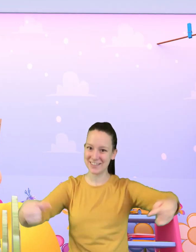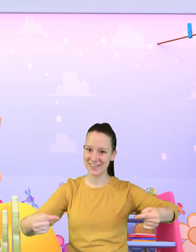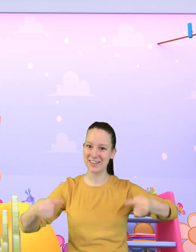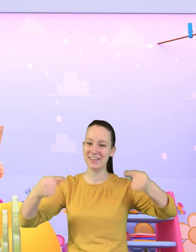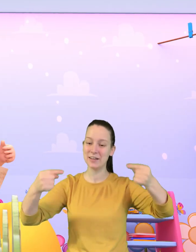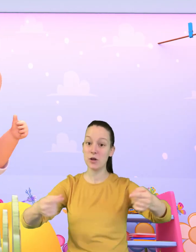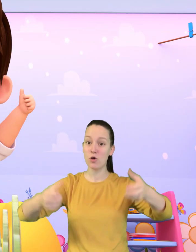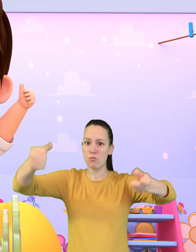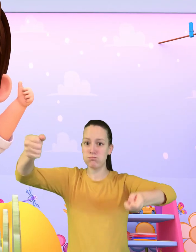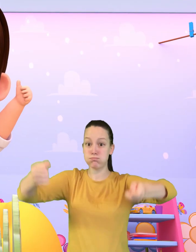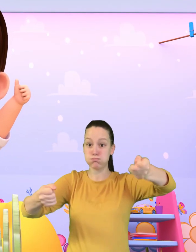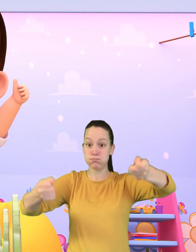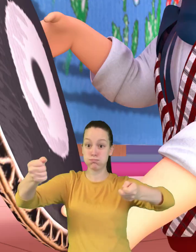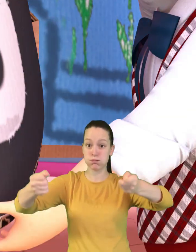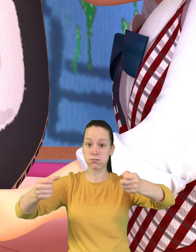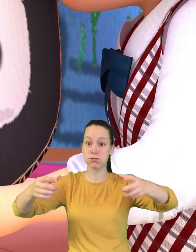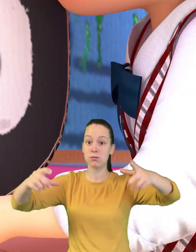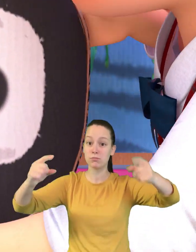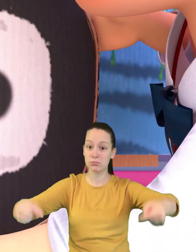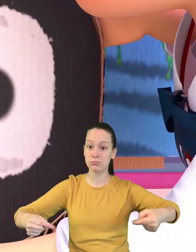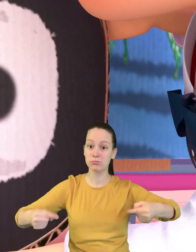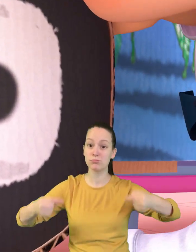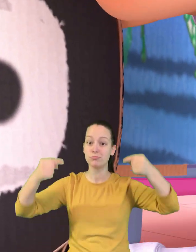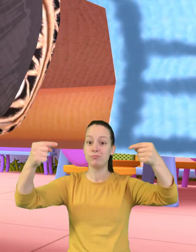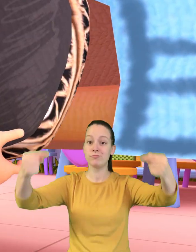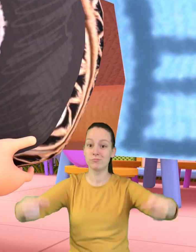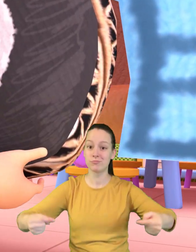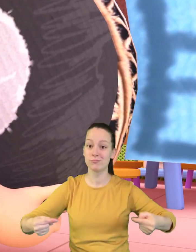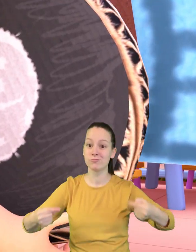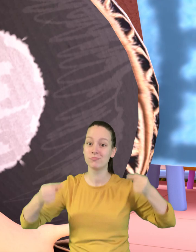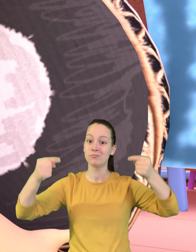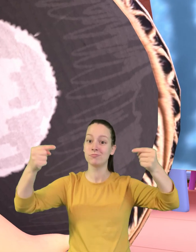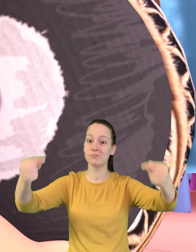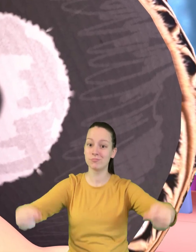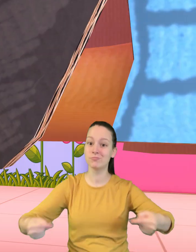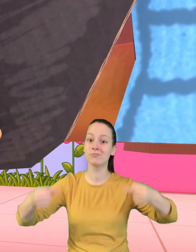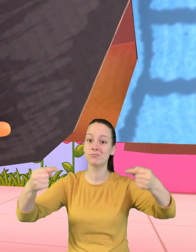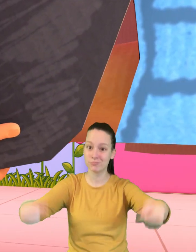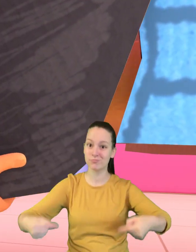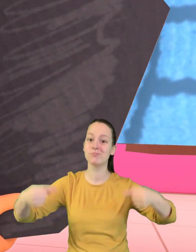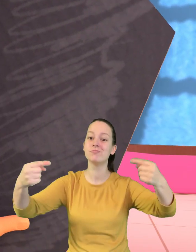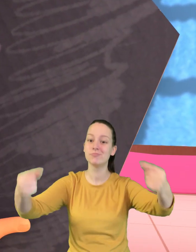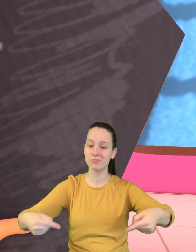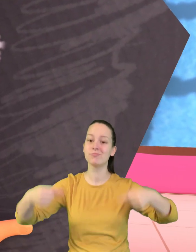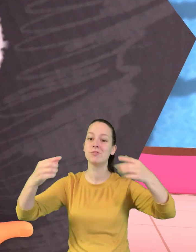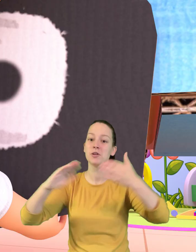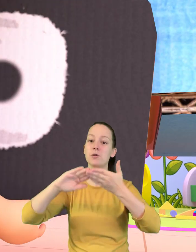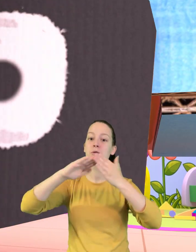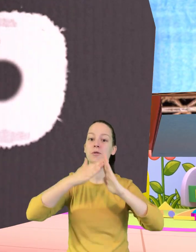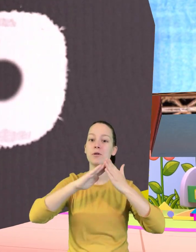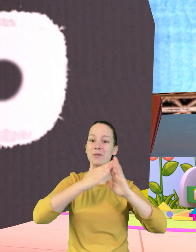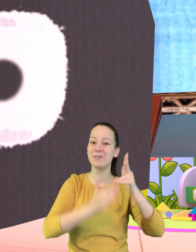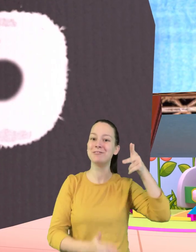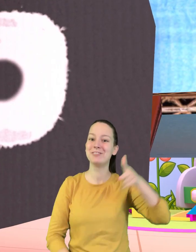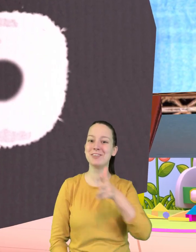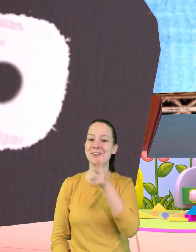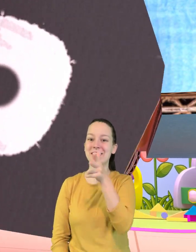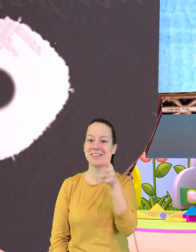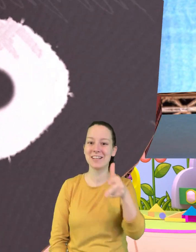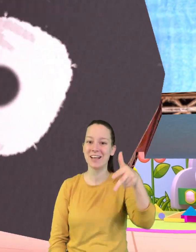round and round the wheels on the bus go round and round